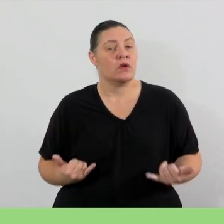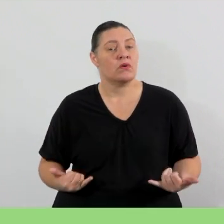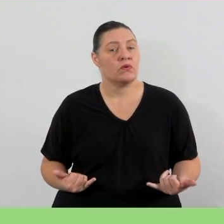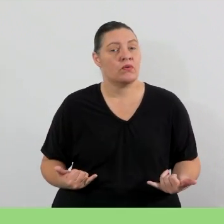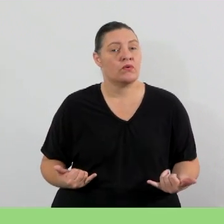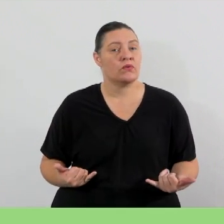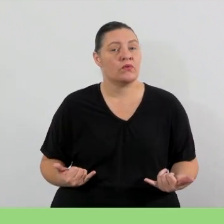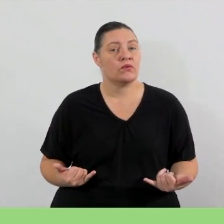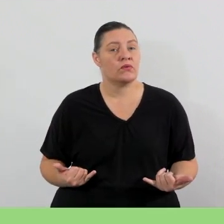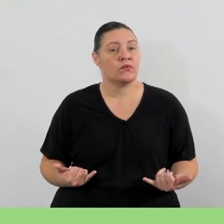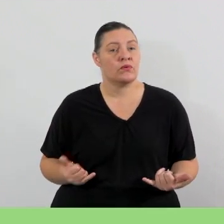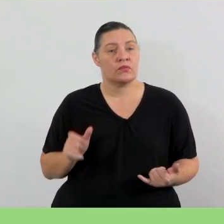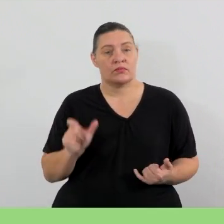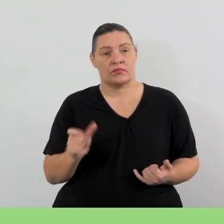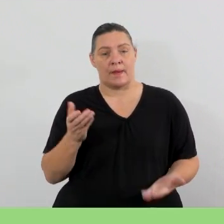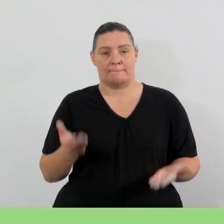now